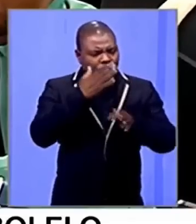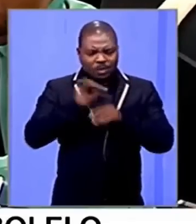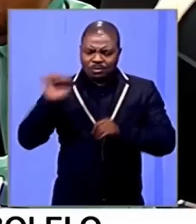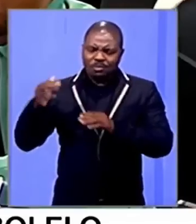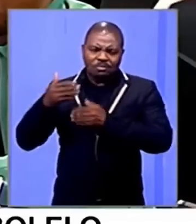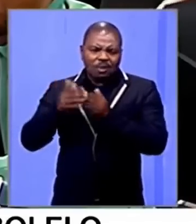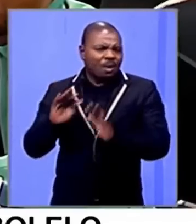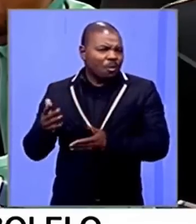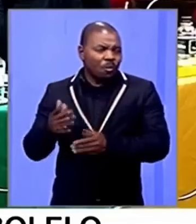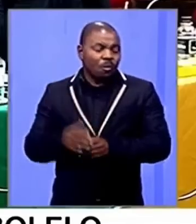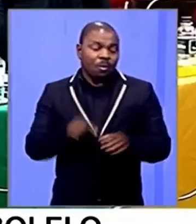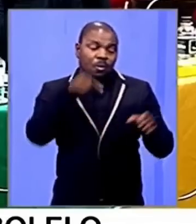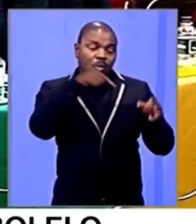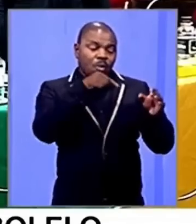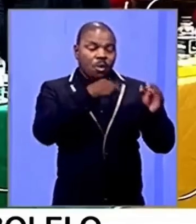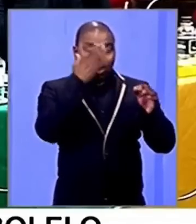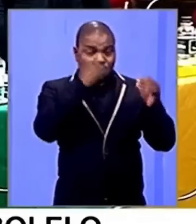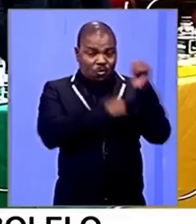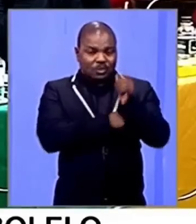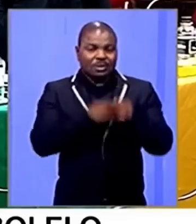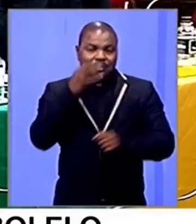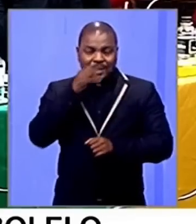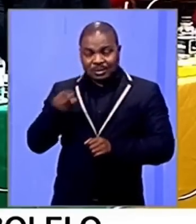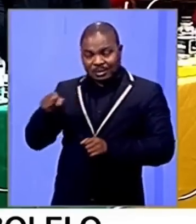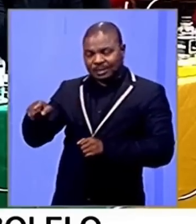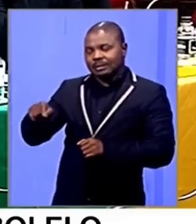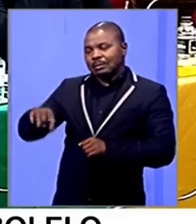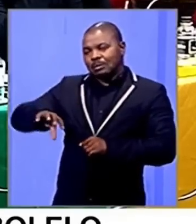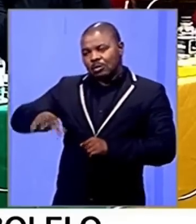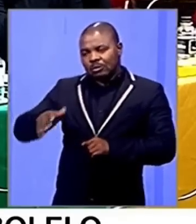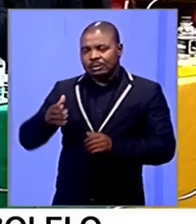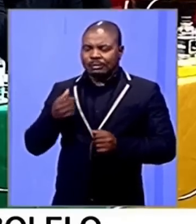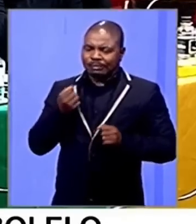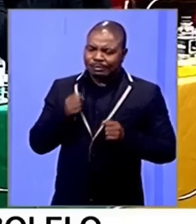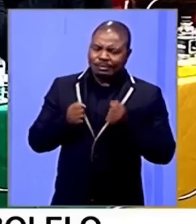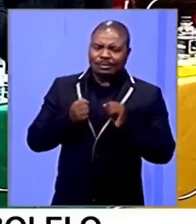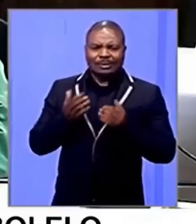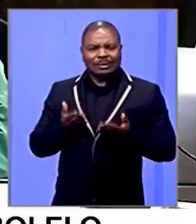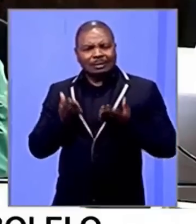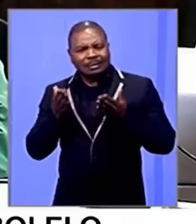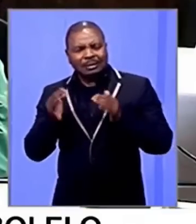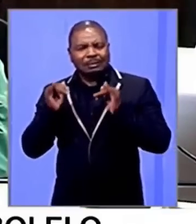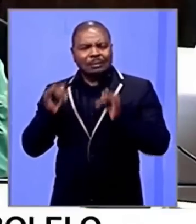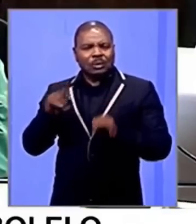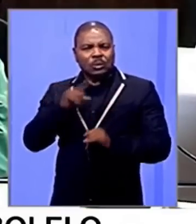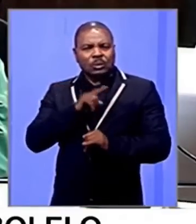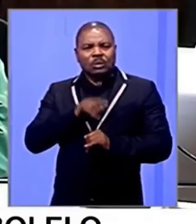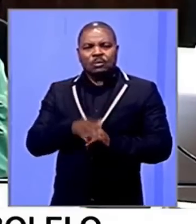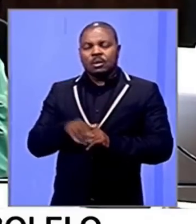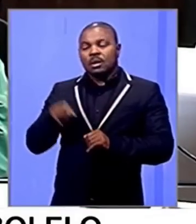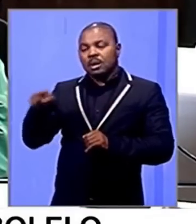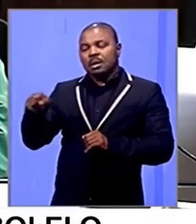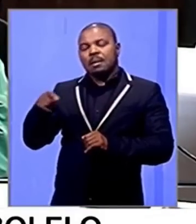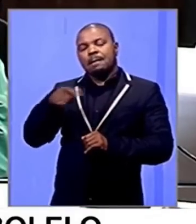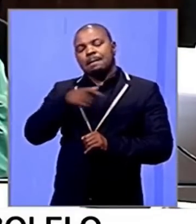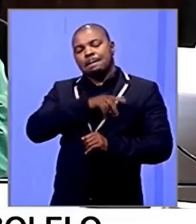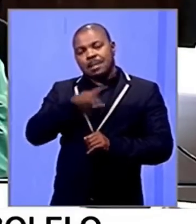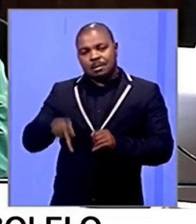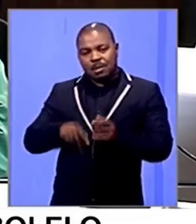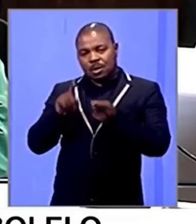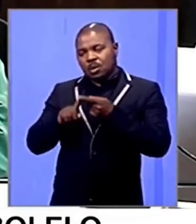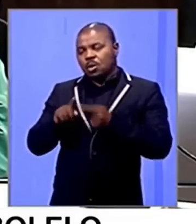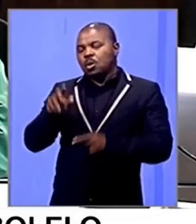Go ya ka Lethuli House, profense e ntse e kgaratlhela thebolo ditirelo tse di tsamaelang ka bonya ka tiragatso ya Tonakgolo Nomusa Dube-Ncube e